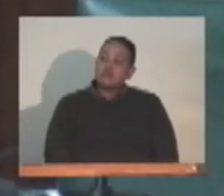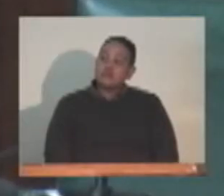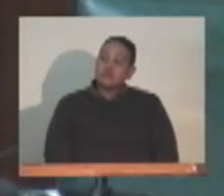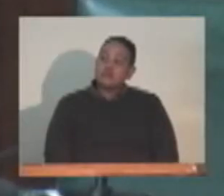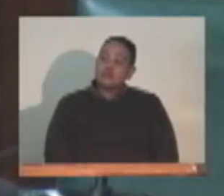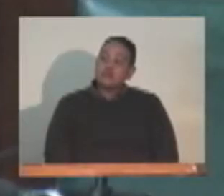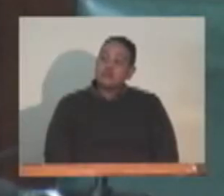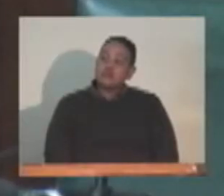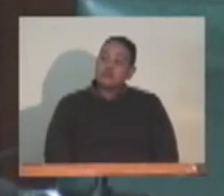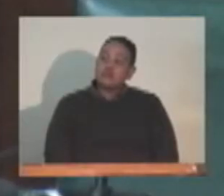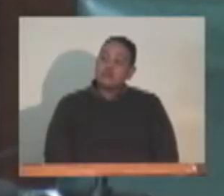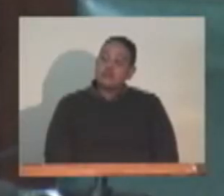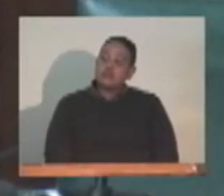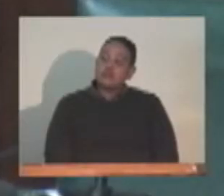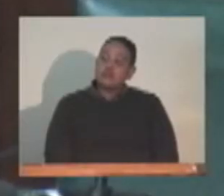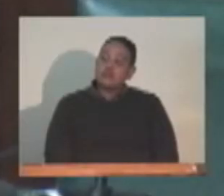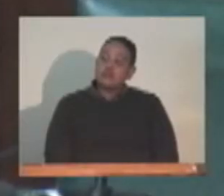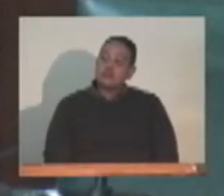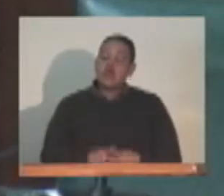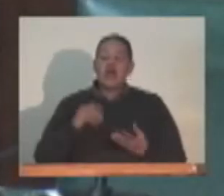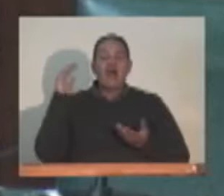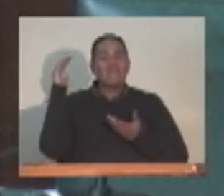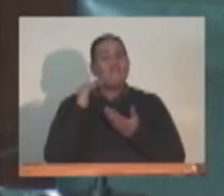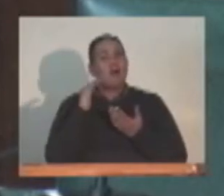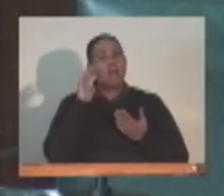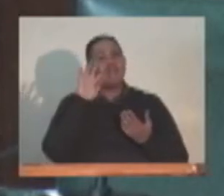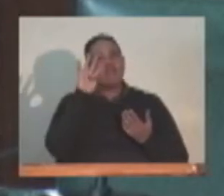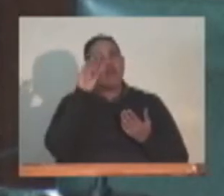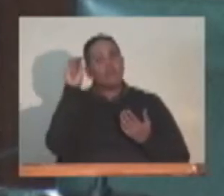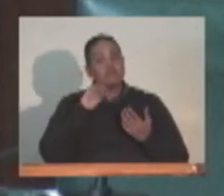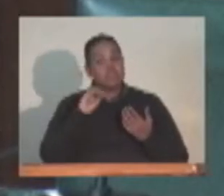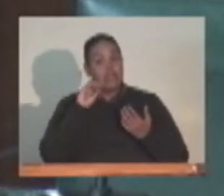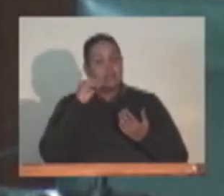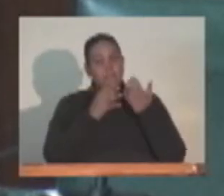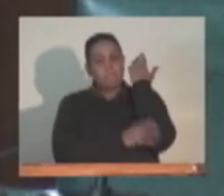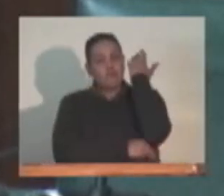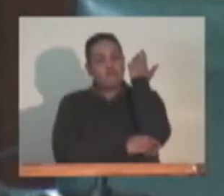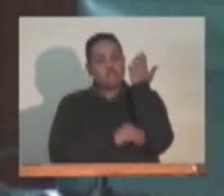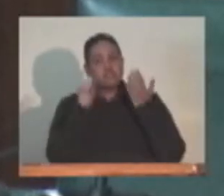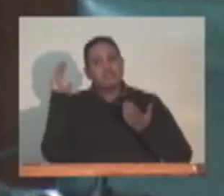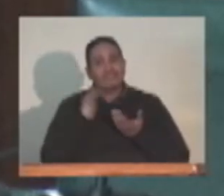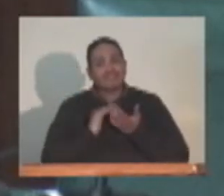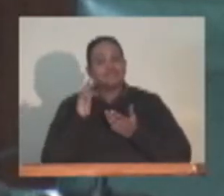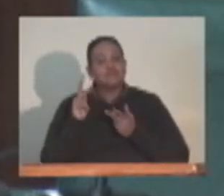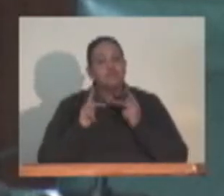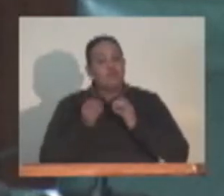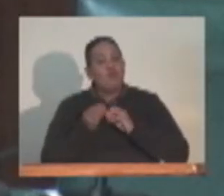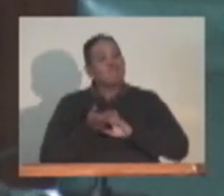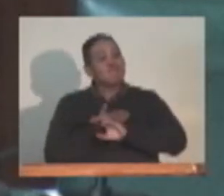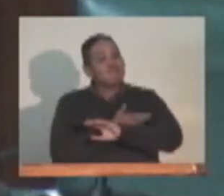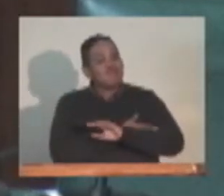A fall of 4 percentage points, which represents a